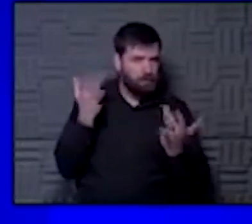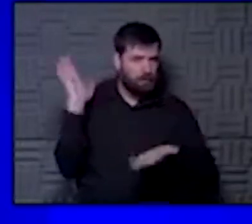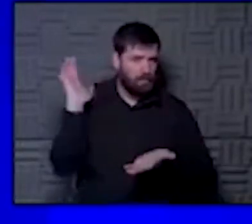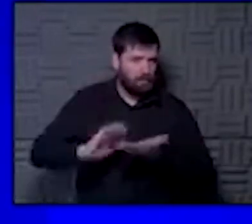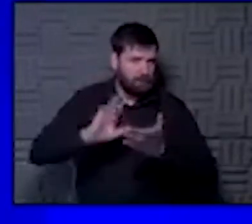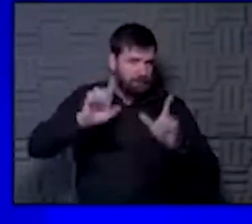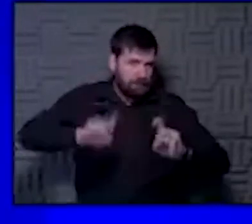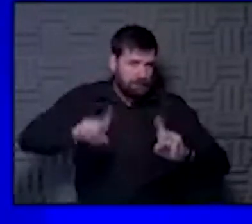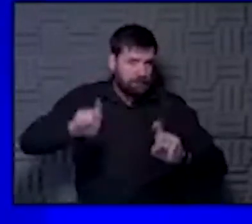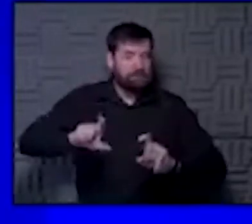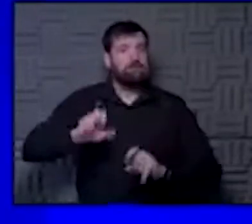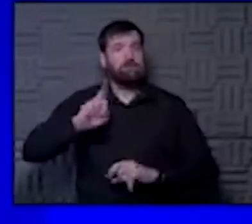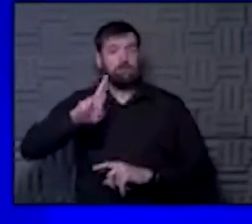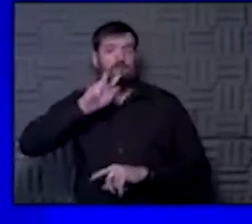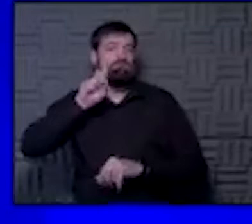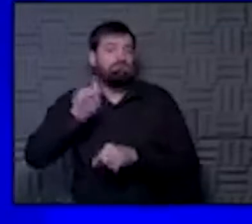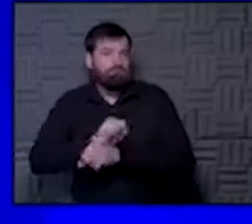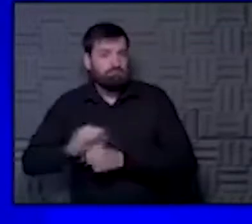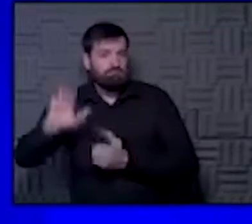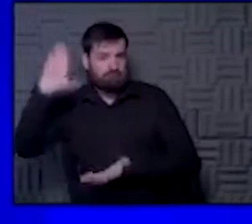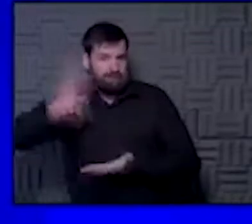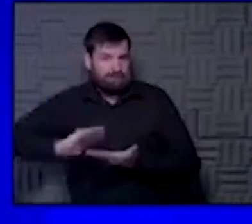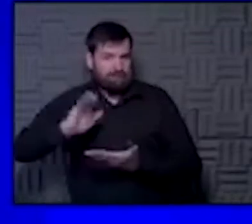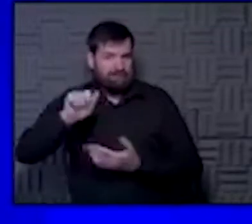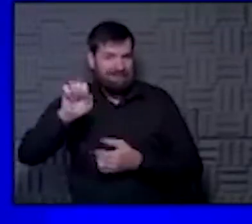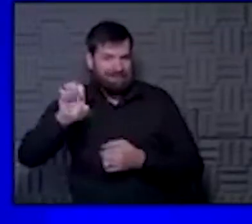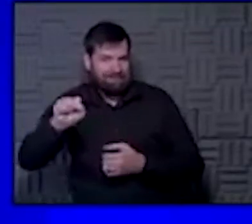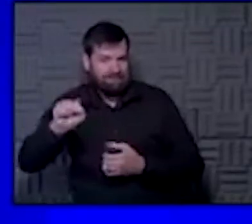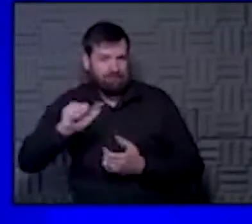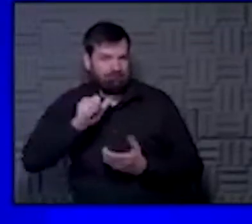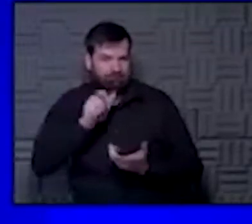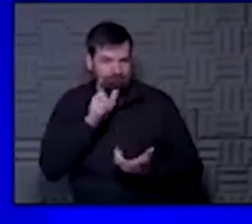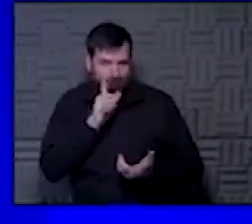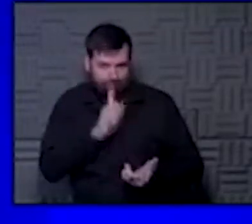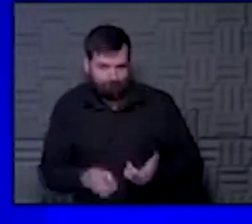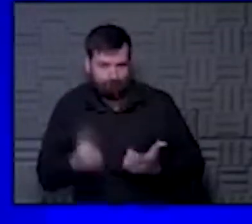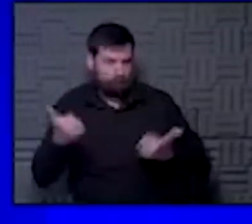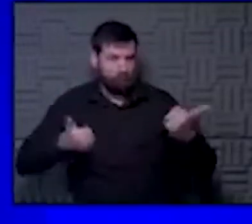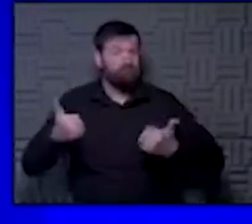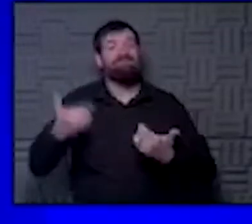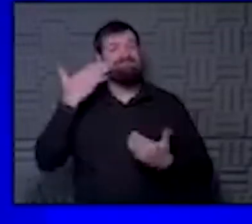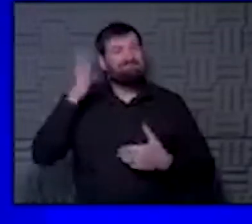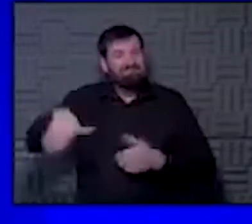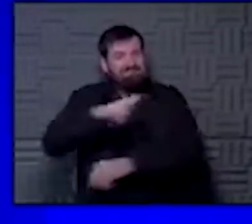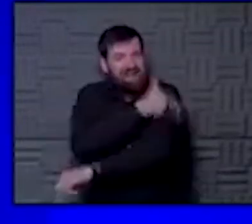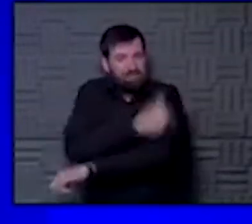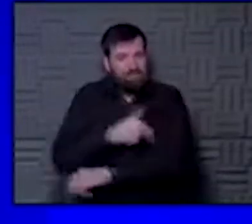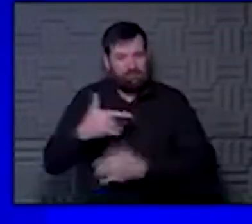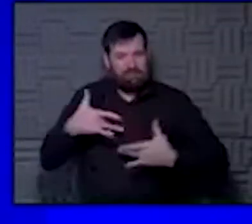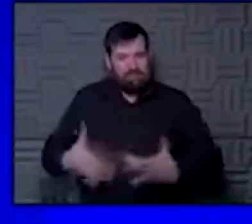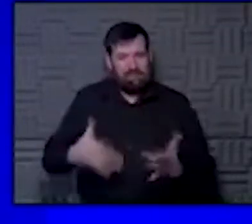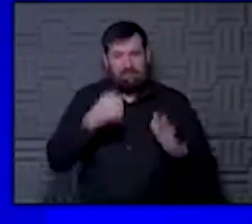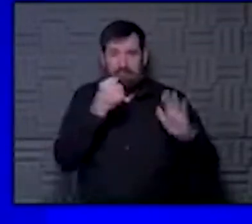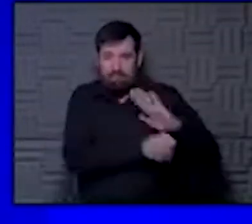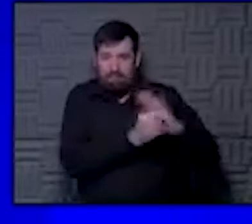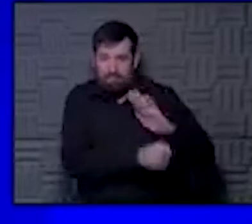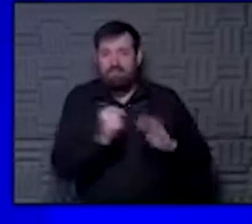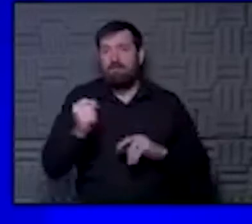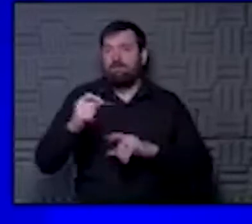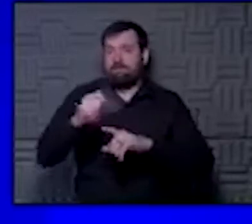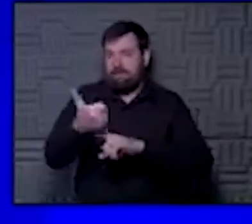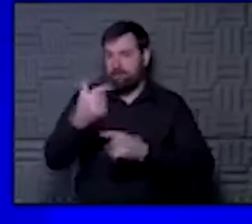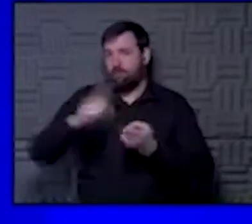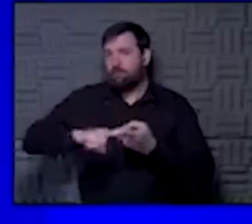less testing or if that's truly less cases. And we know that the hospitalizations will lag behind that by about 10 to 14 days. So hopefully we